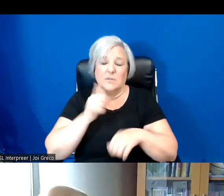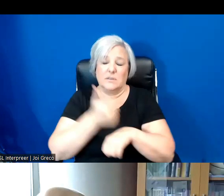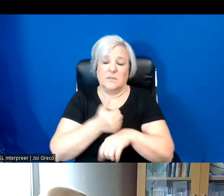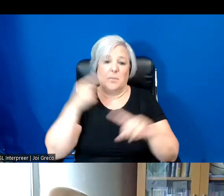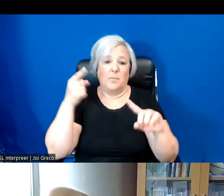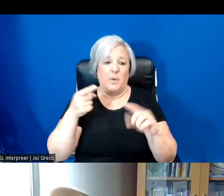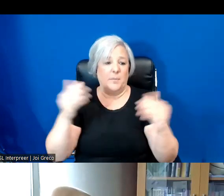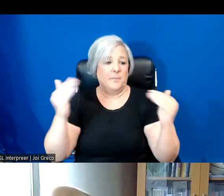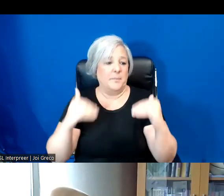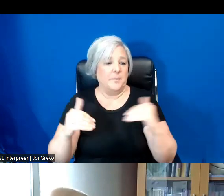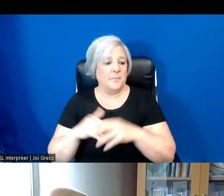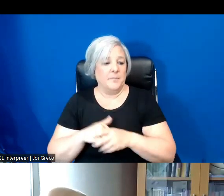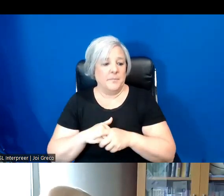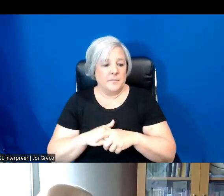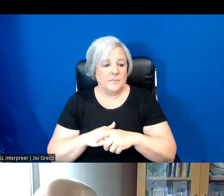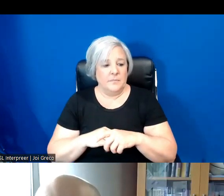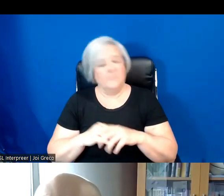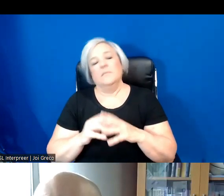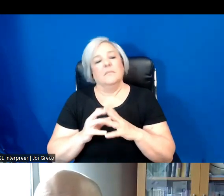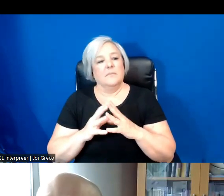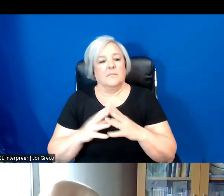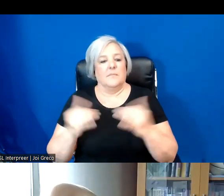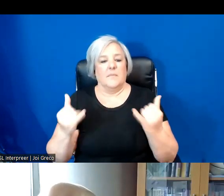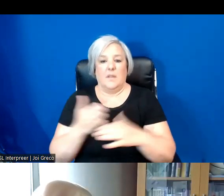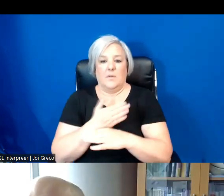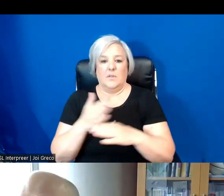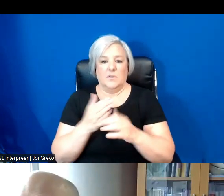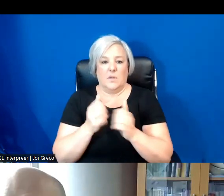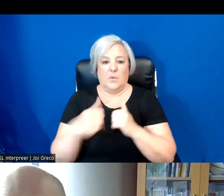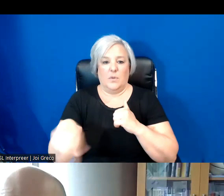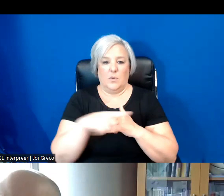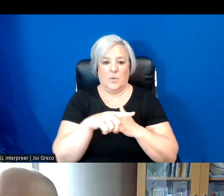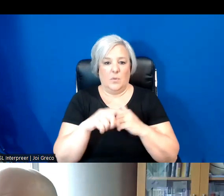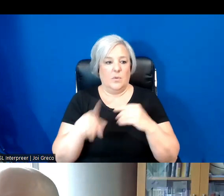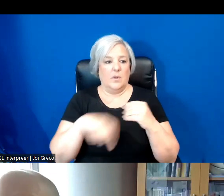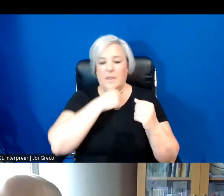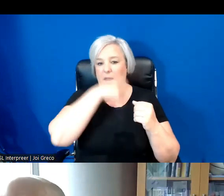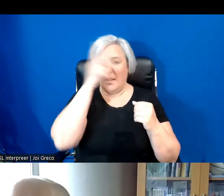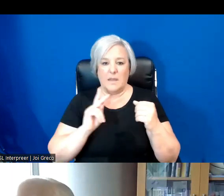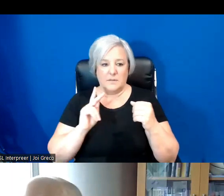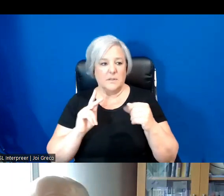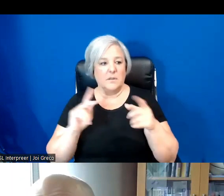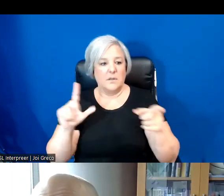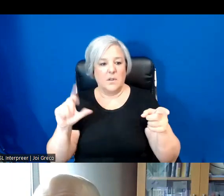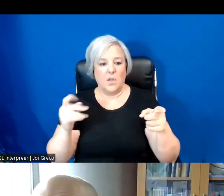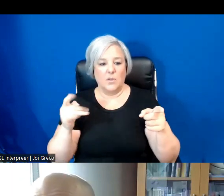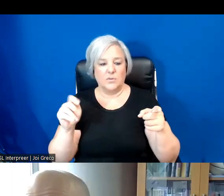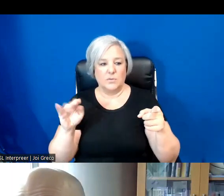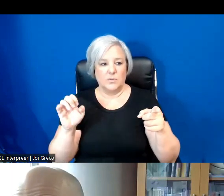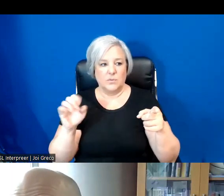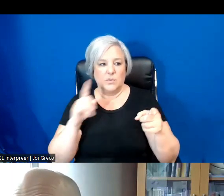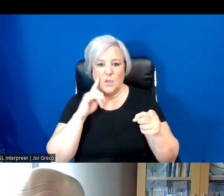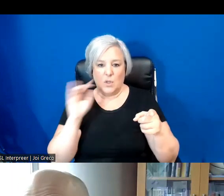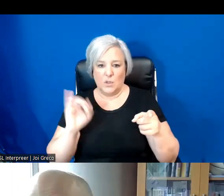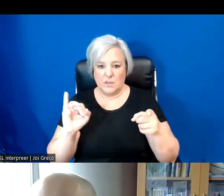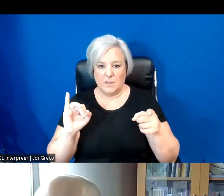can we go to the next slide? So I'm going to share with you a little bit about what the Alaska Longitudinal Child Abuse and Neglect Linkage Project,